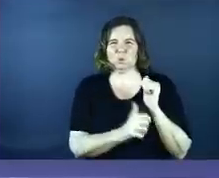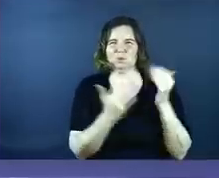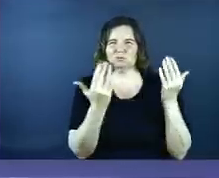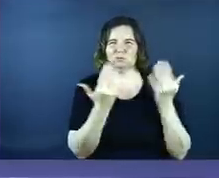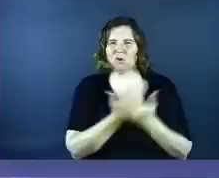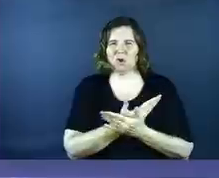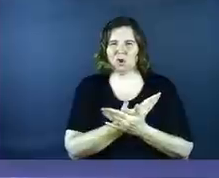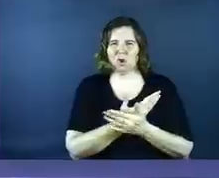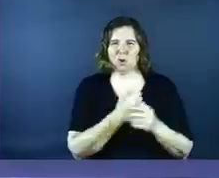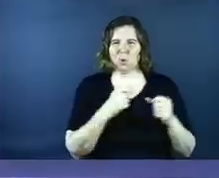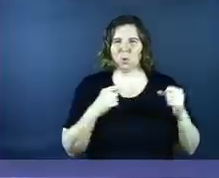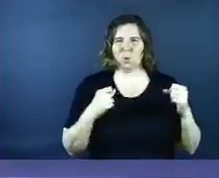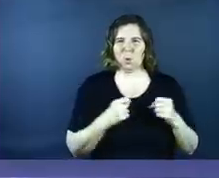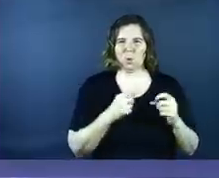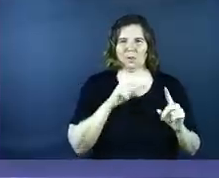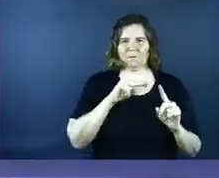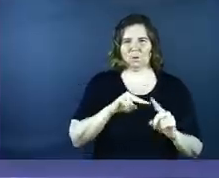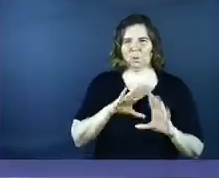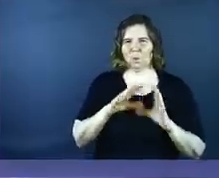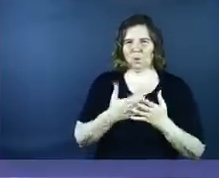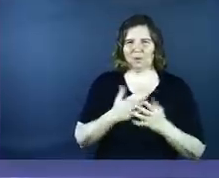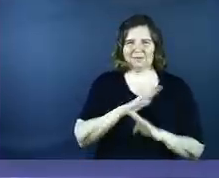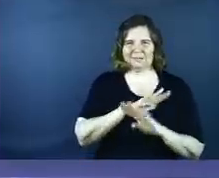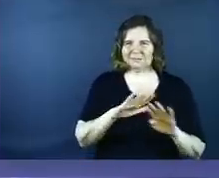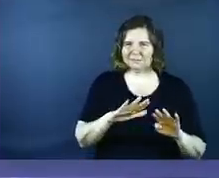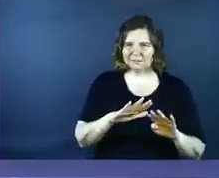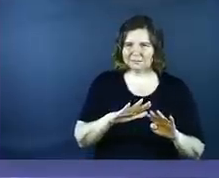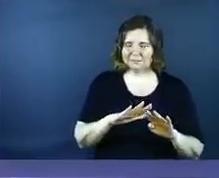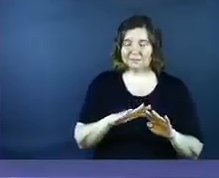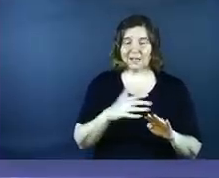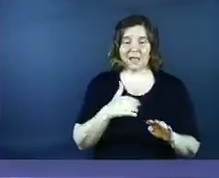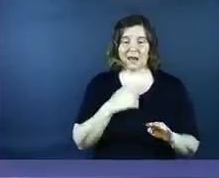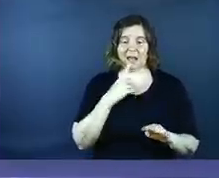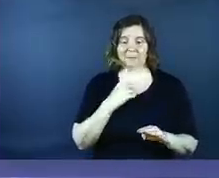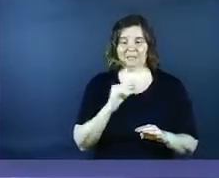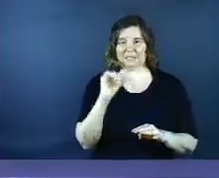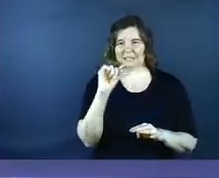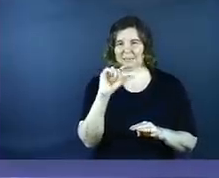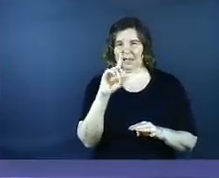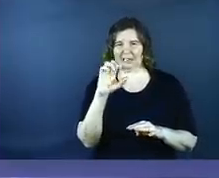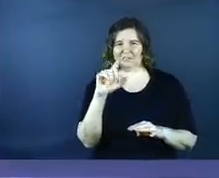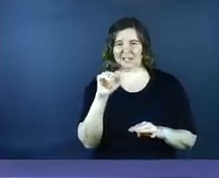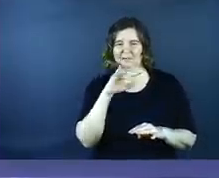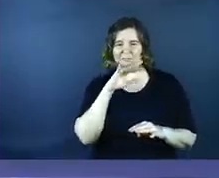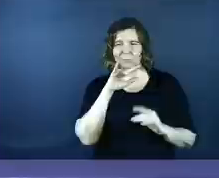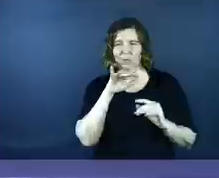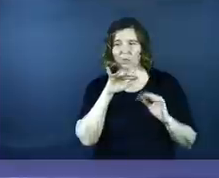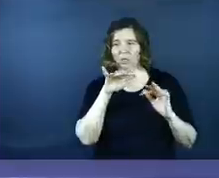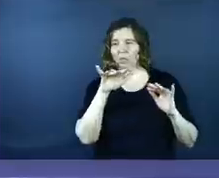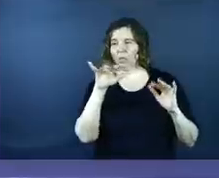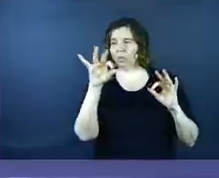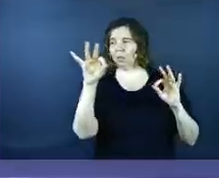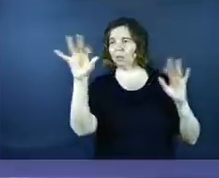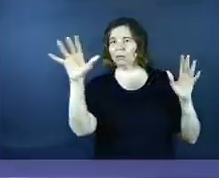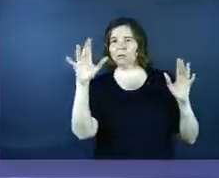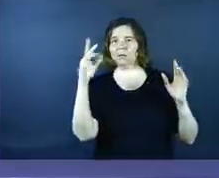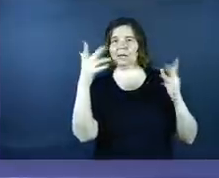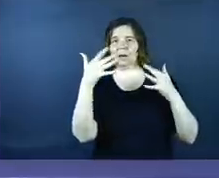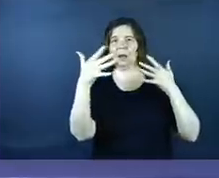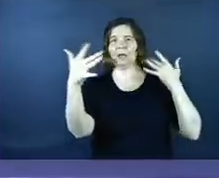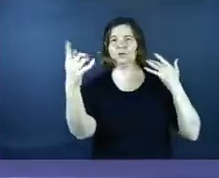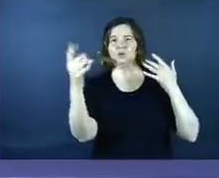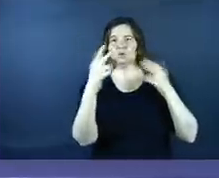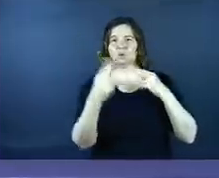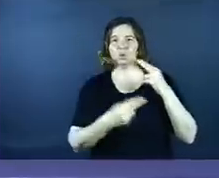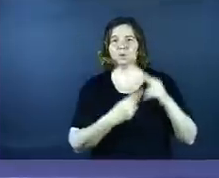dark, cold view of the world that I'm just a speck of dust in an endless universe,